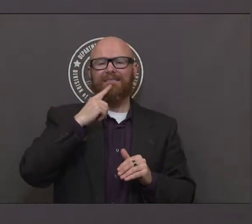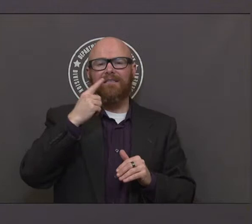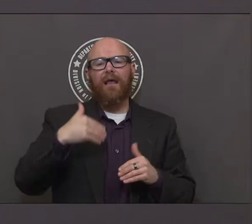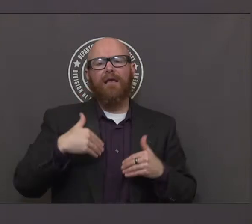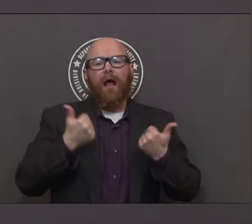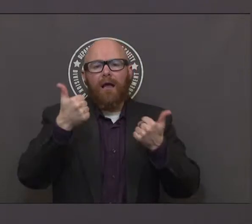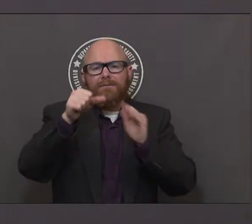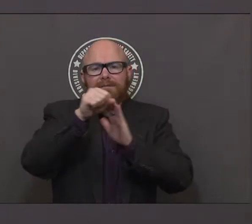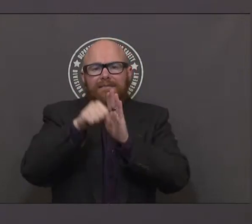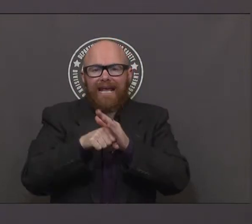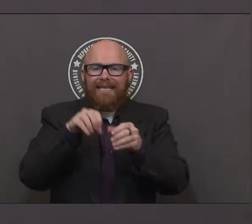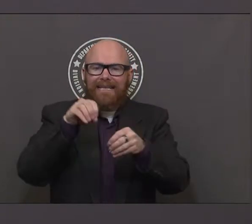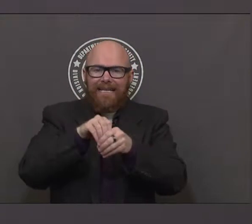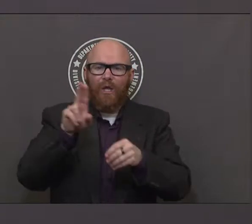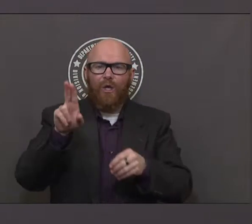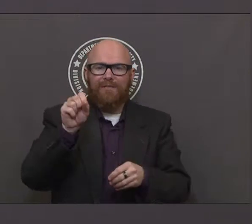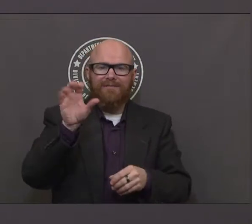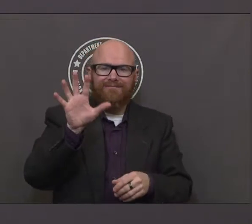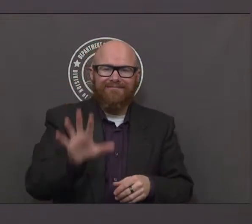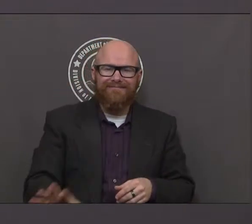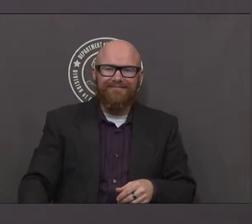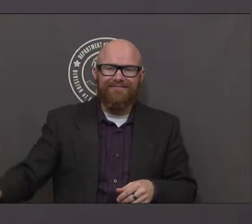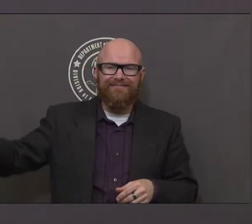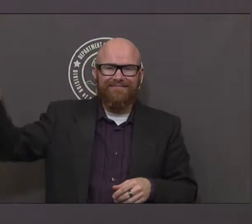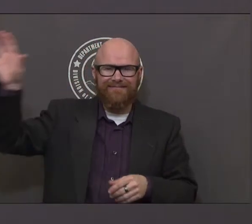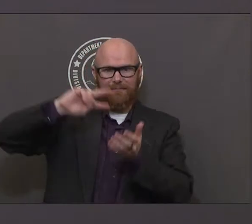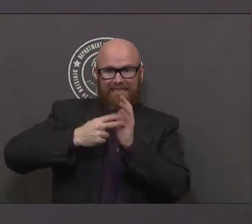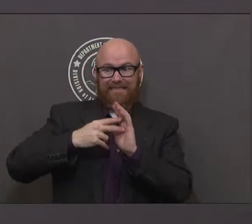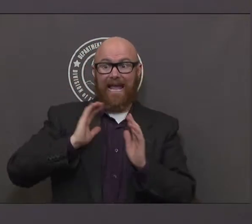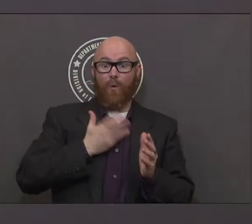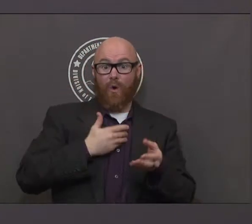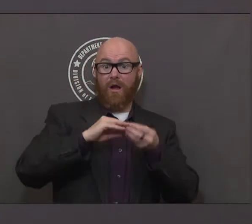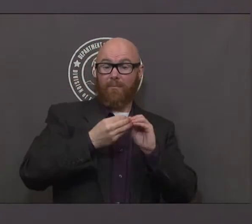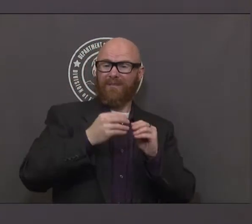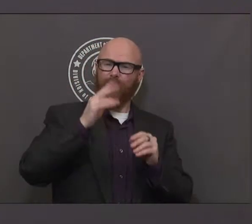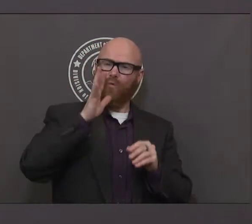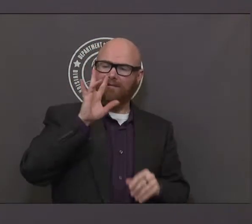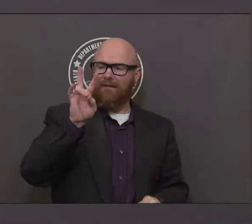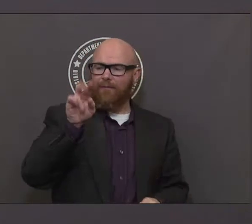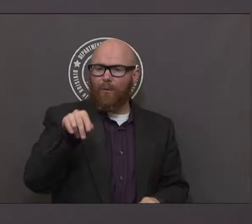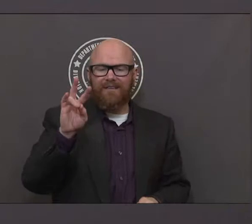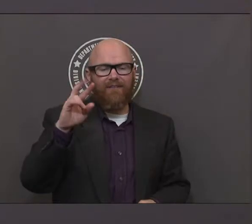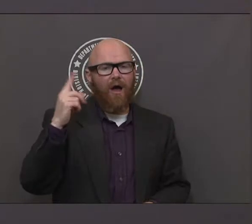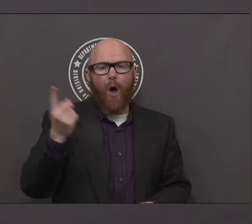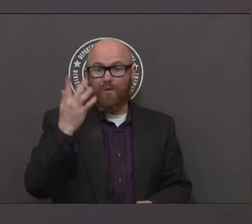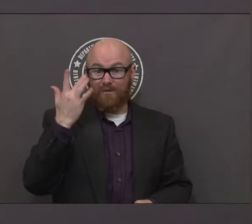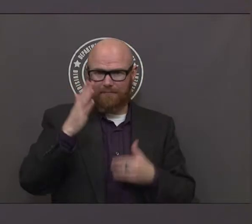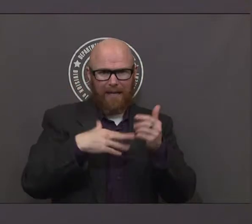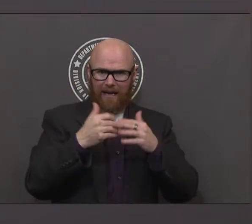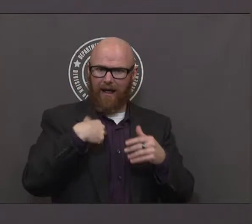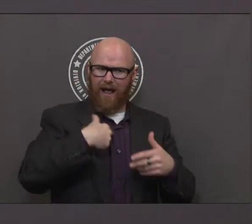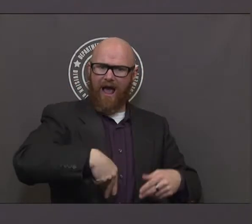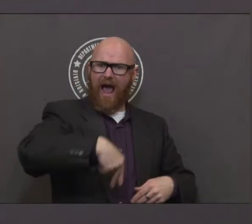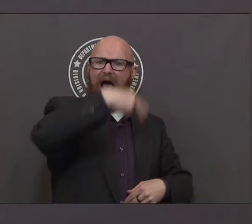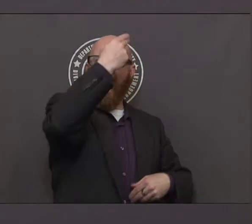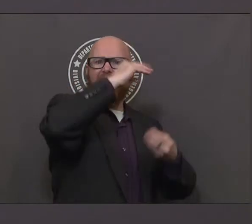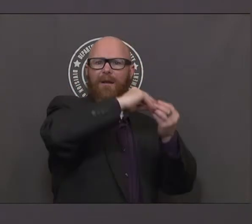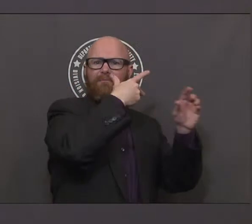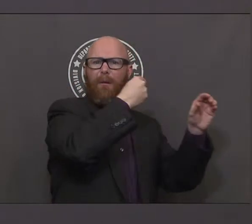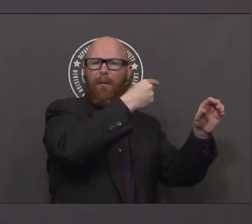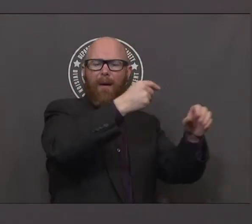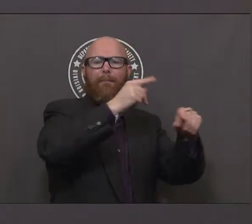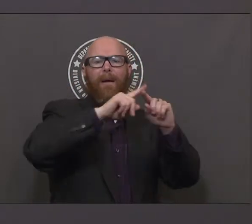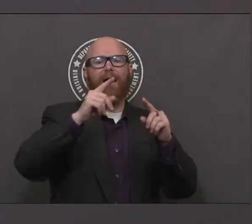in the country, so we will always be lower on that list. But if you look at